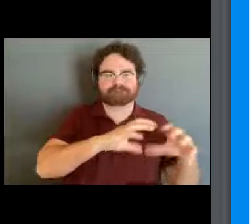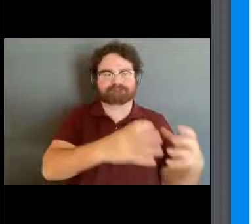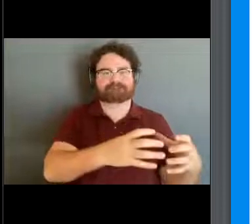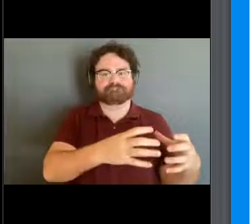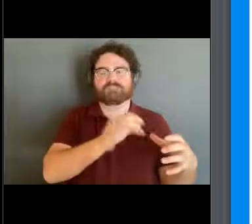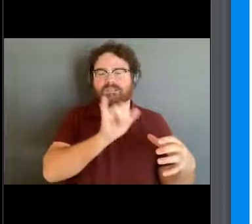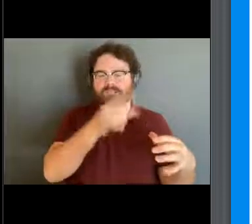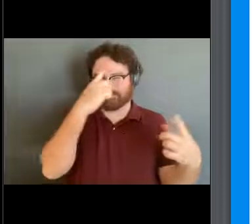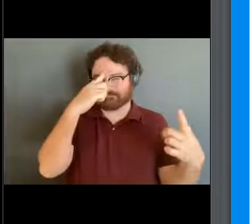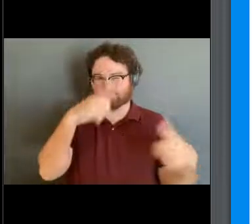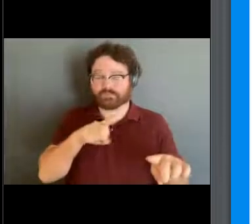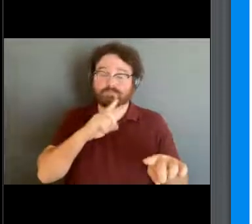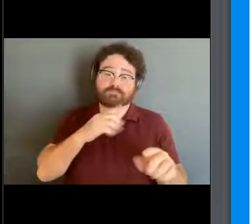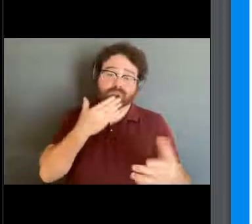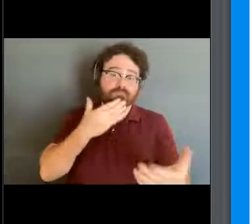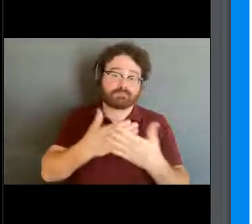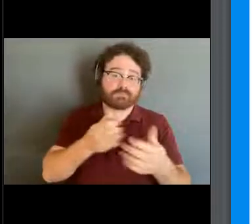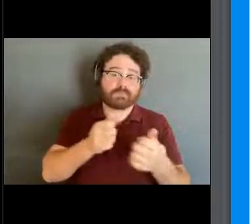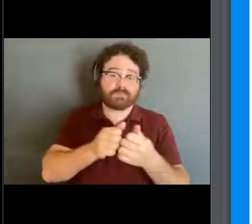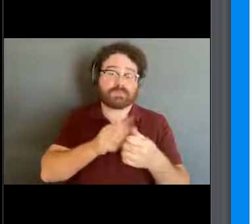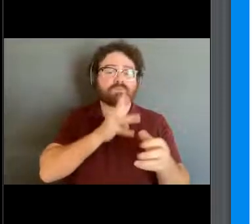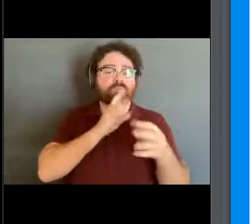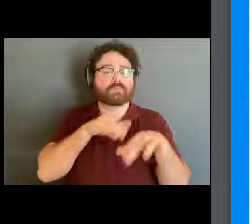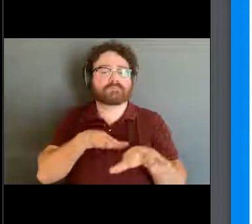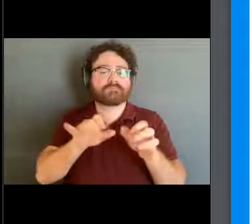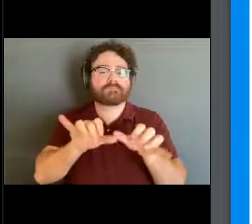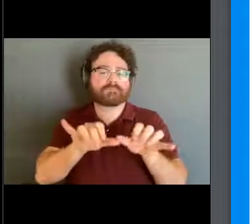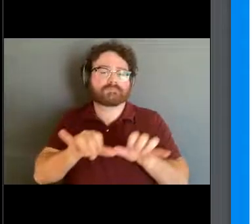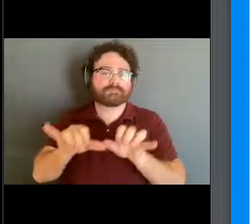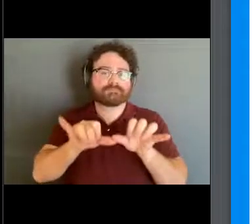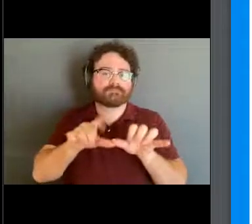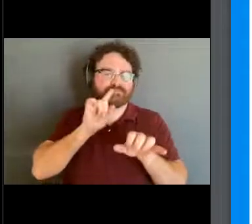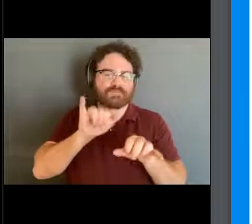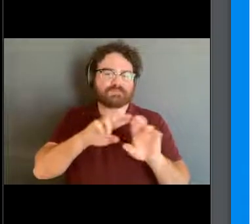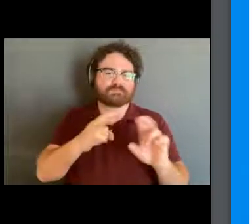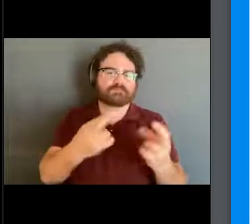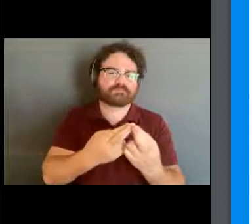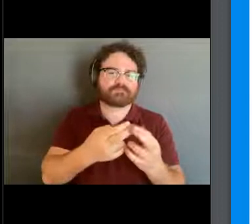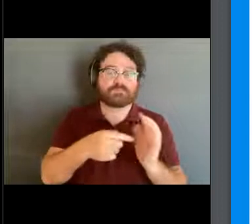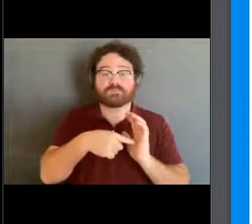with the oceanic measurements for the region, indicating